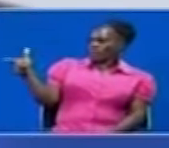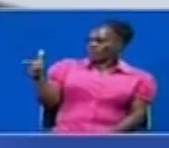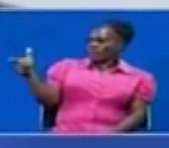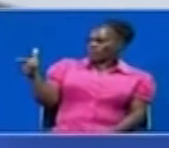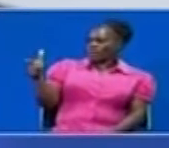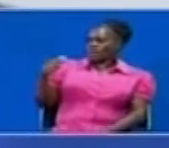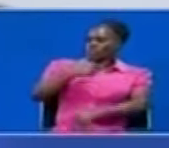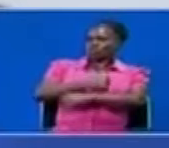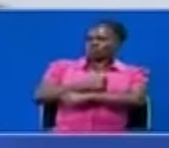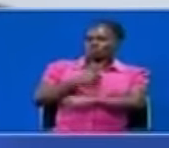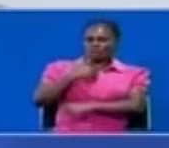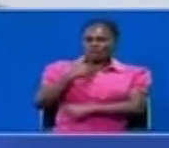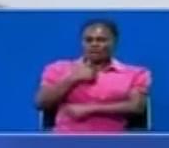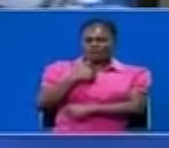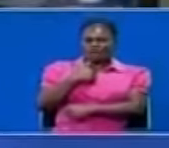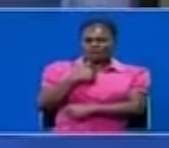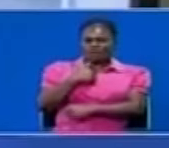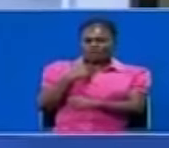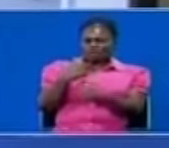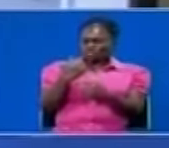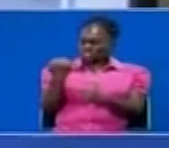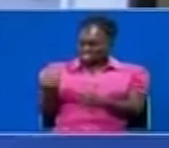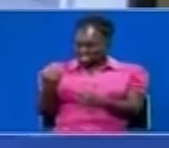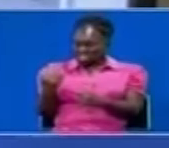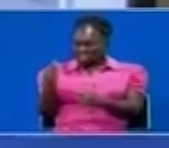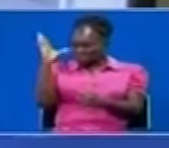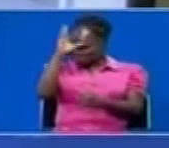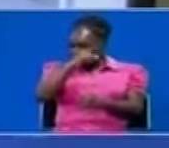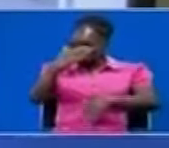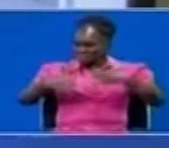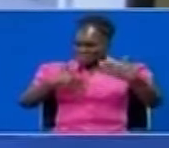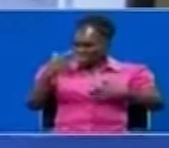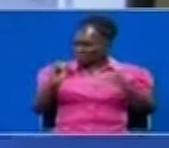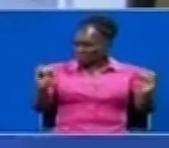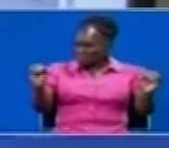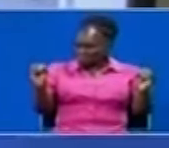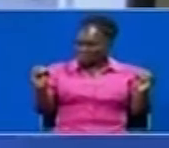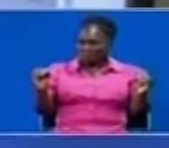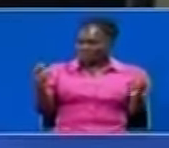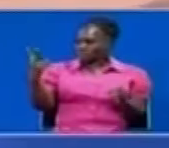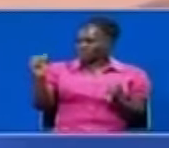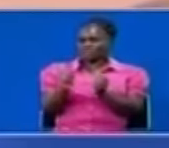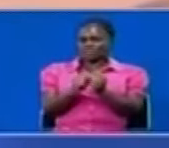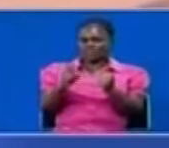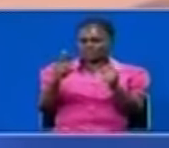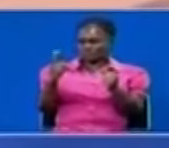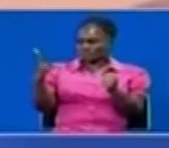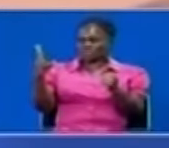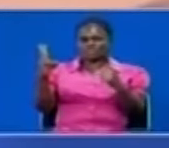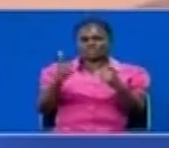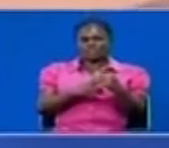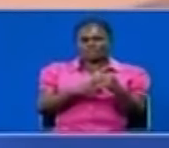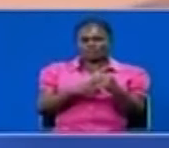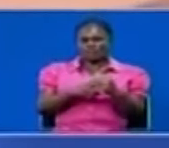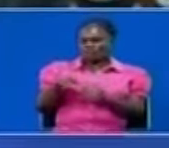the school compound, leave little room for the students to engage in any monkey business. The 27 cameras were switched on